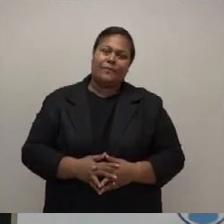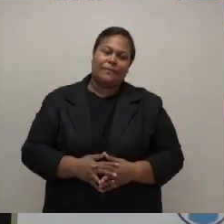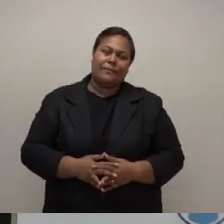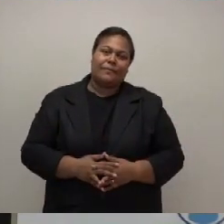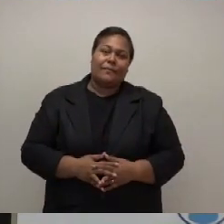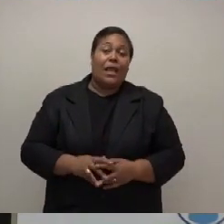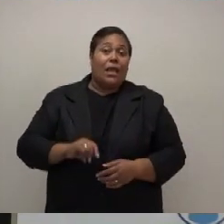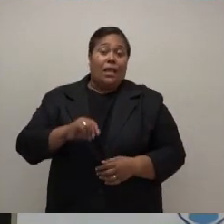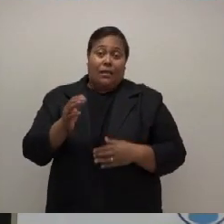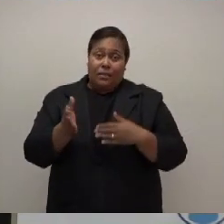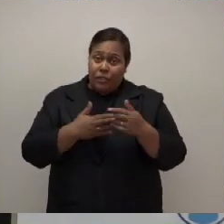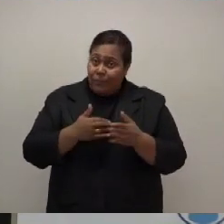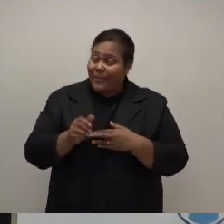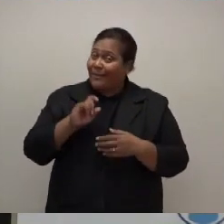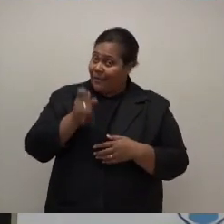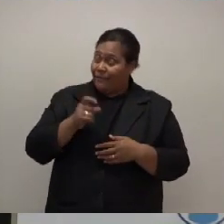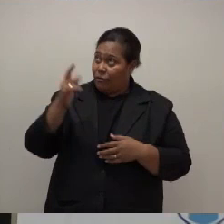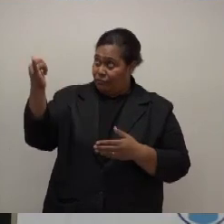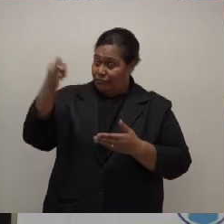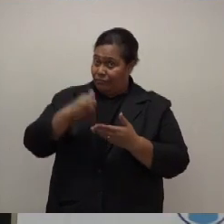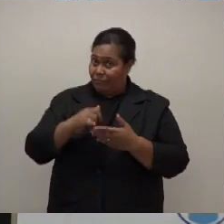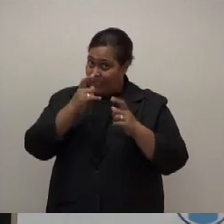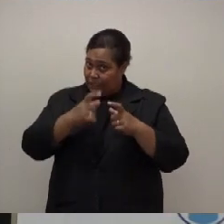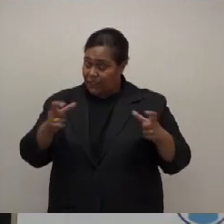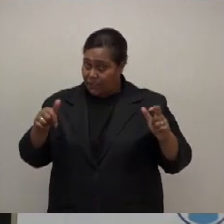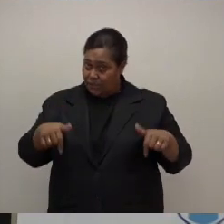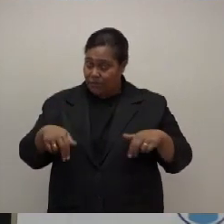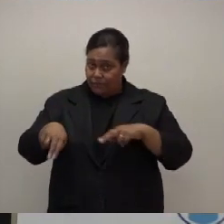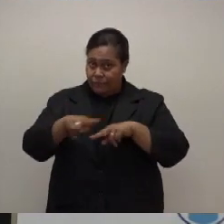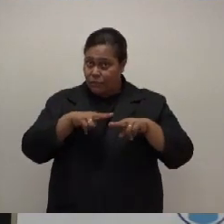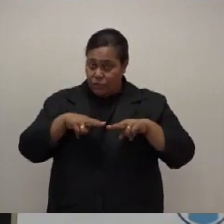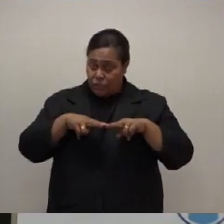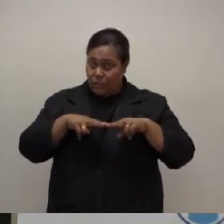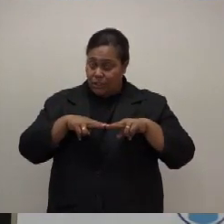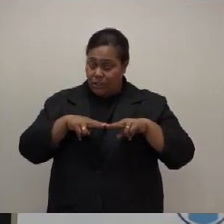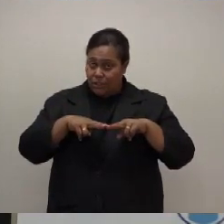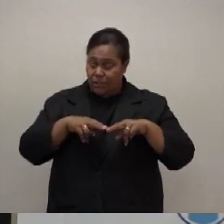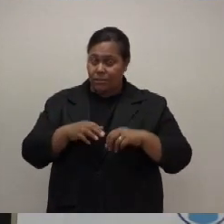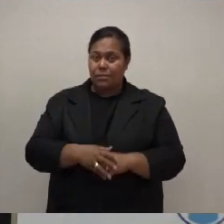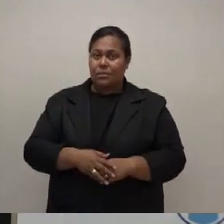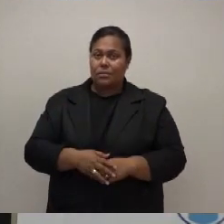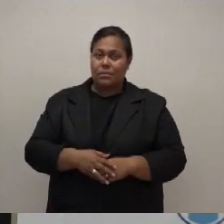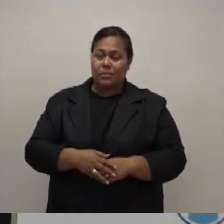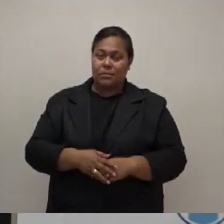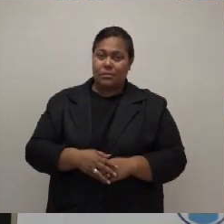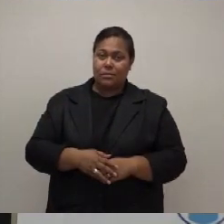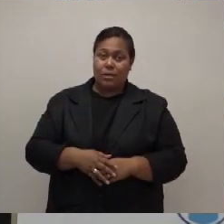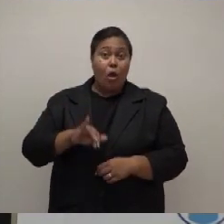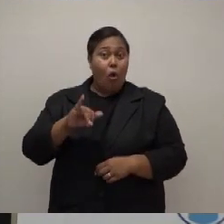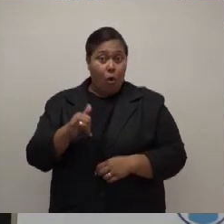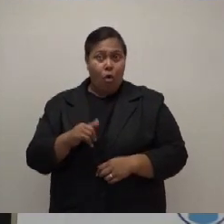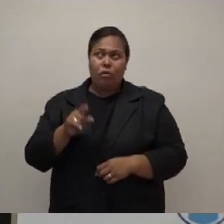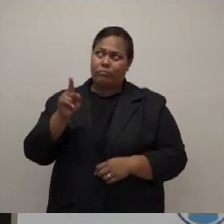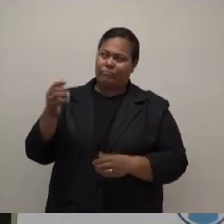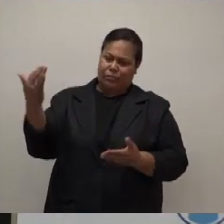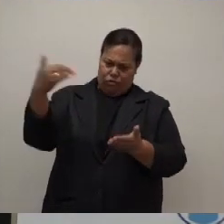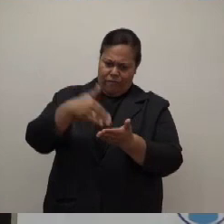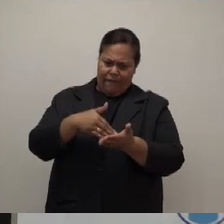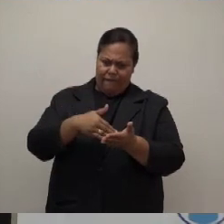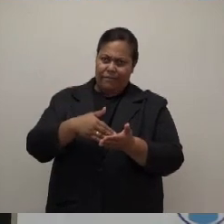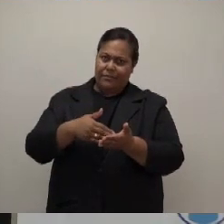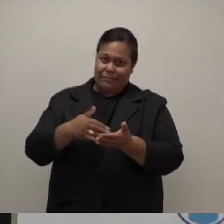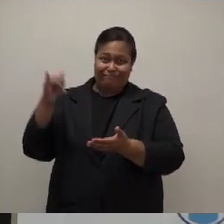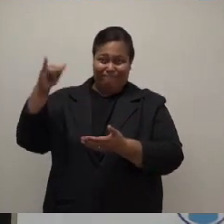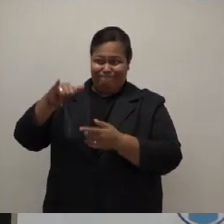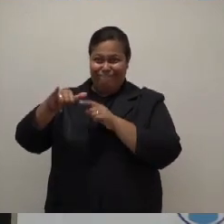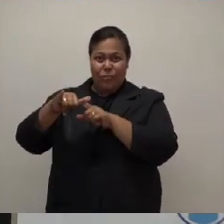Regardless if you're a returning Fijian citizen or Fiji resident, and regardless of whether you arrive by air or sea,